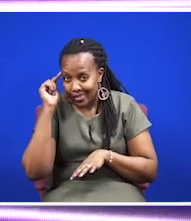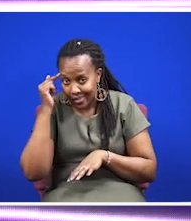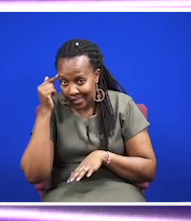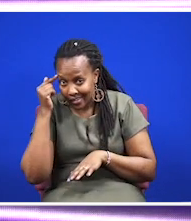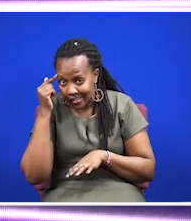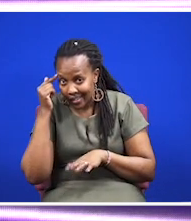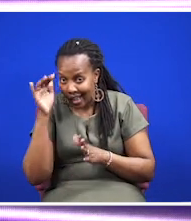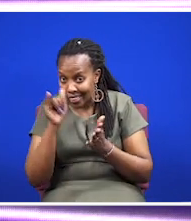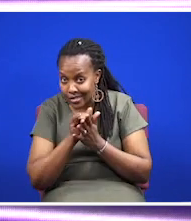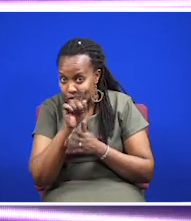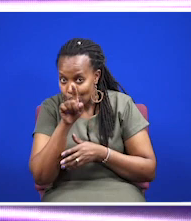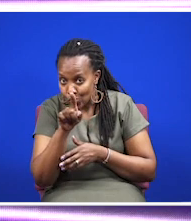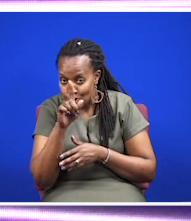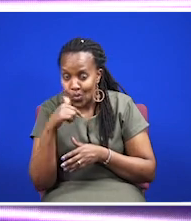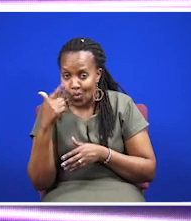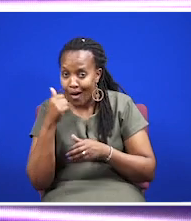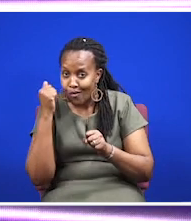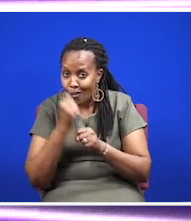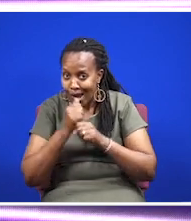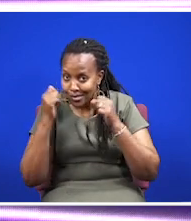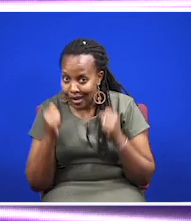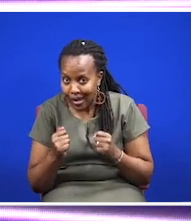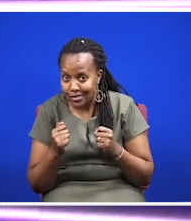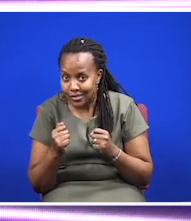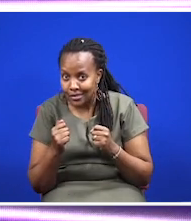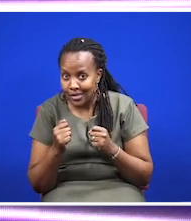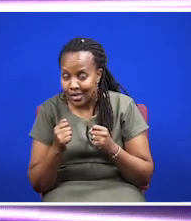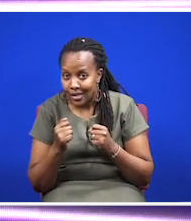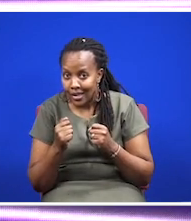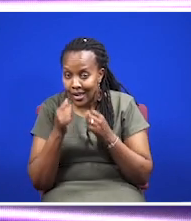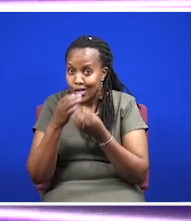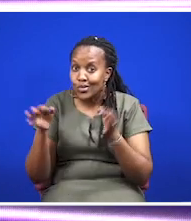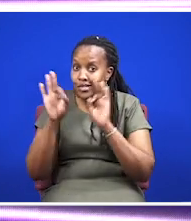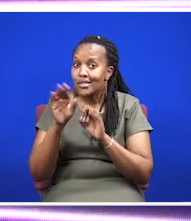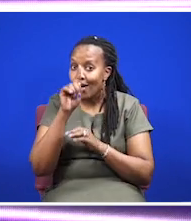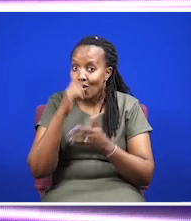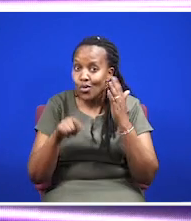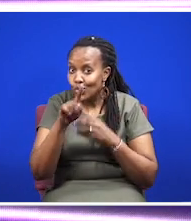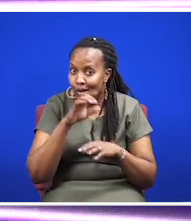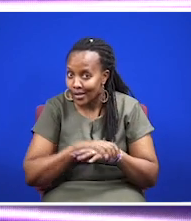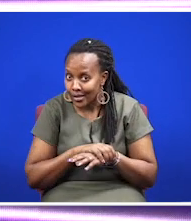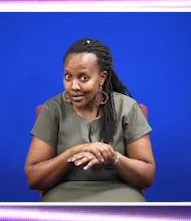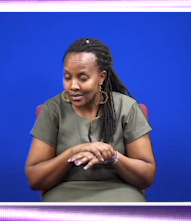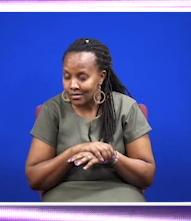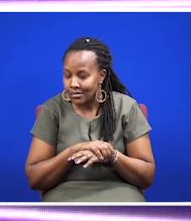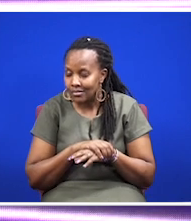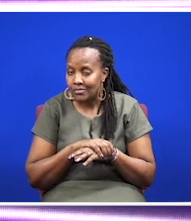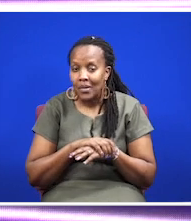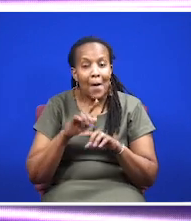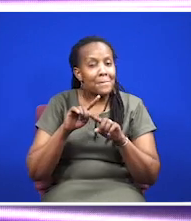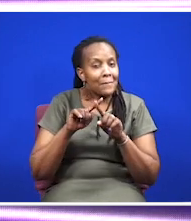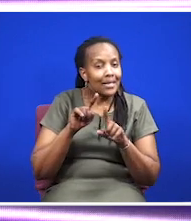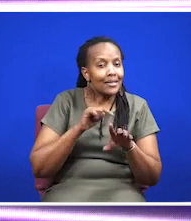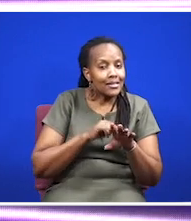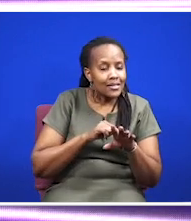has worked and you deserve what you are getting, you will not give thanks. But when you are humble, when you